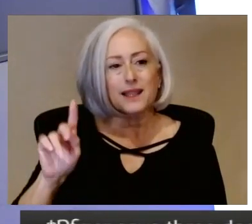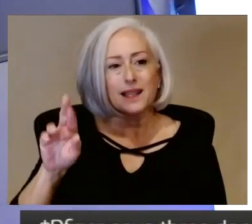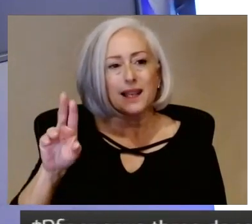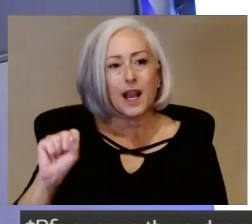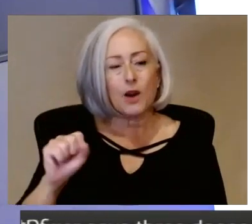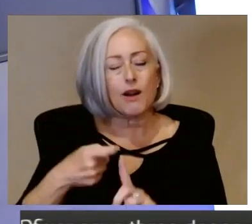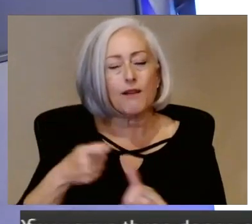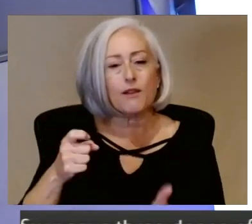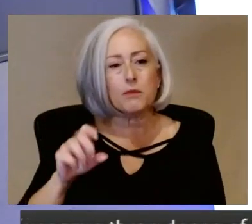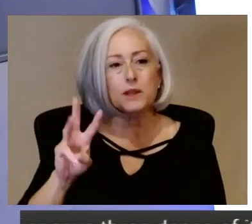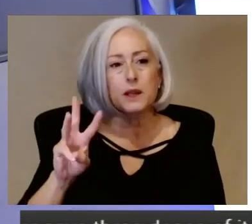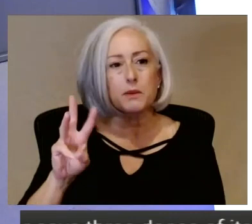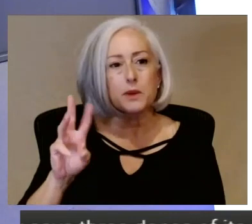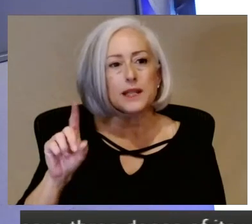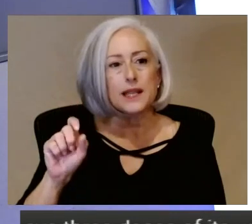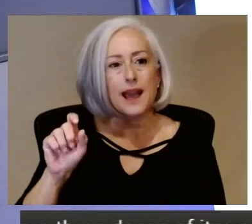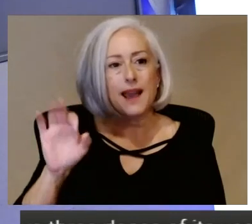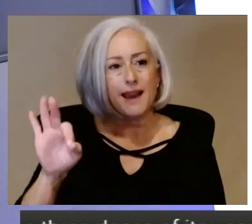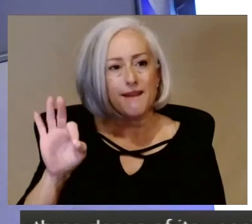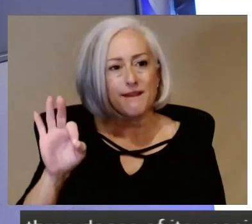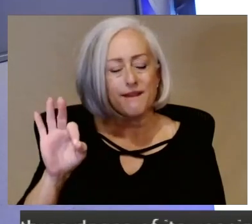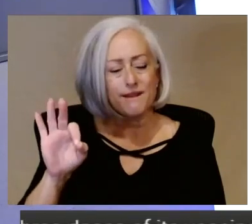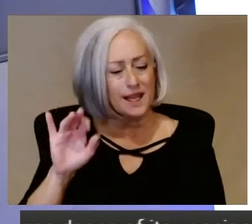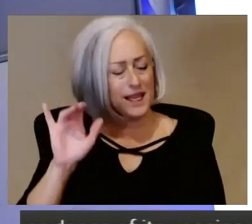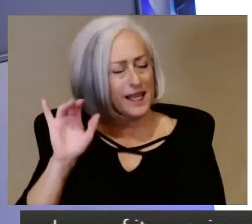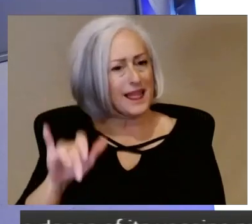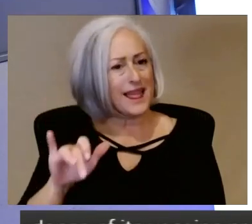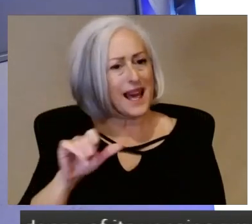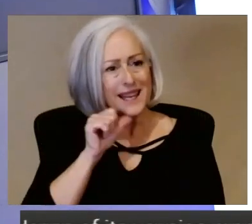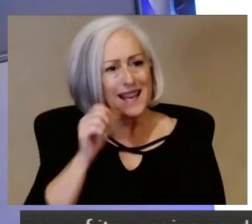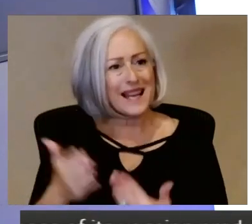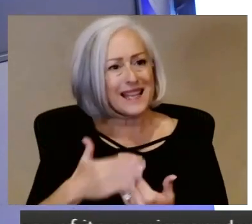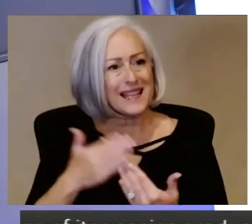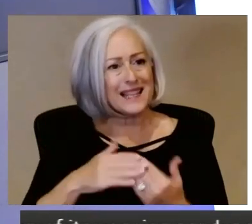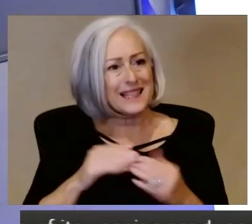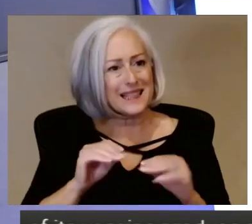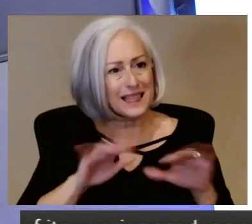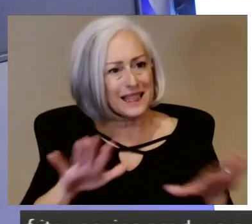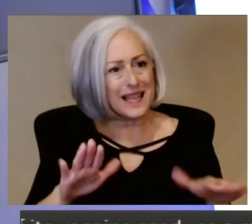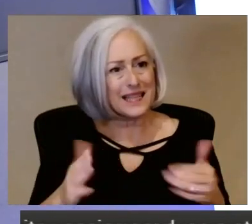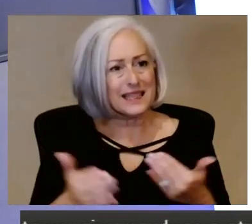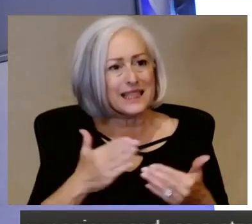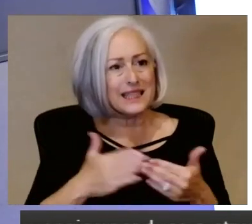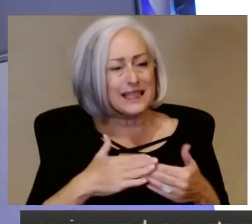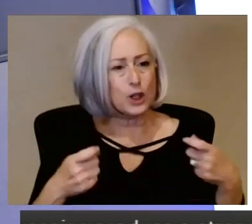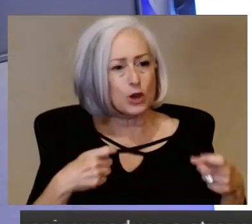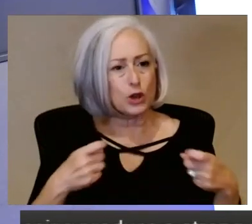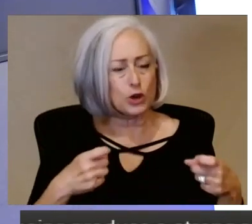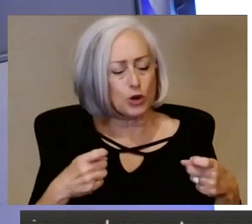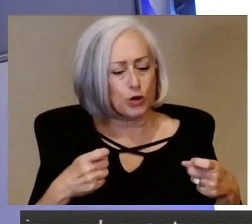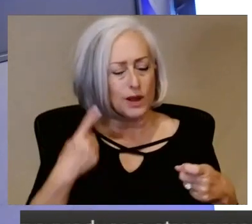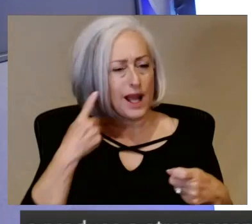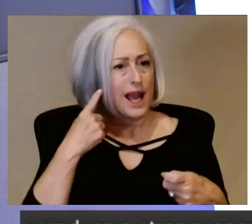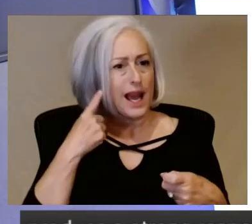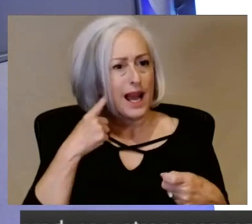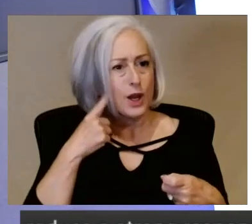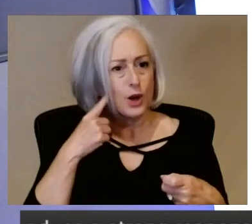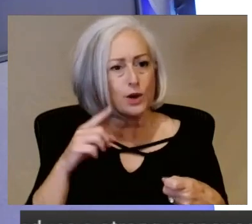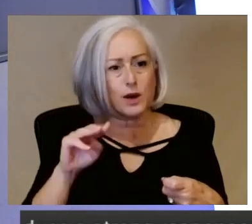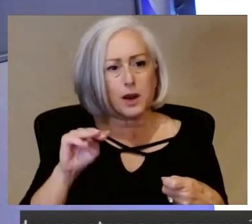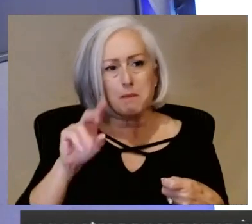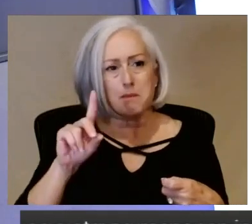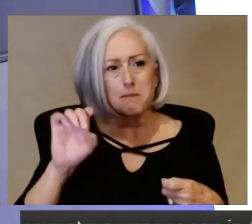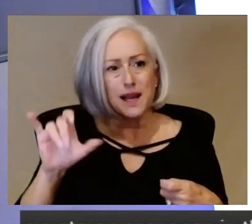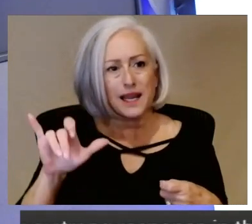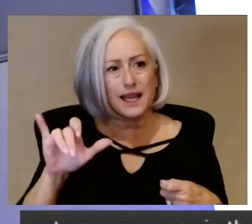has not typically spread and is usually easily contained. She says there's some news about it possibly being sexually transmitted. What do you